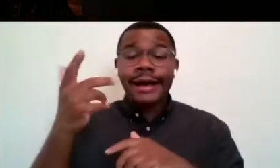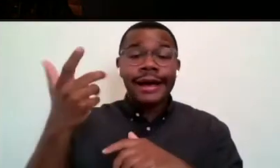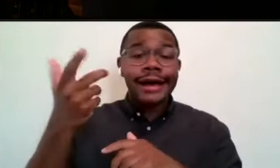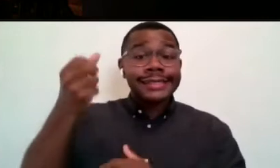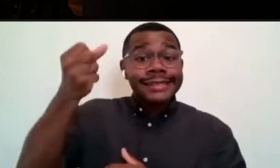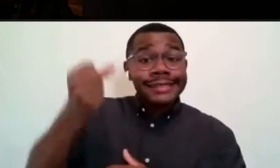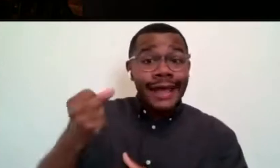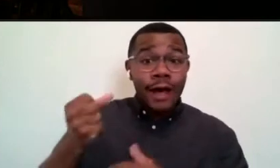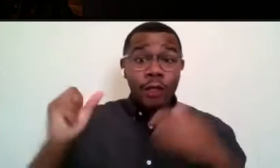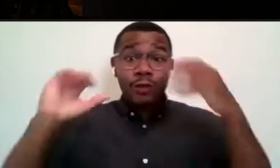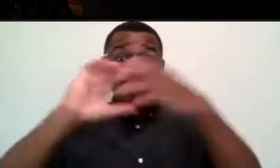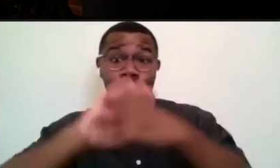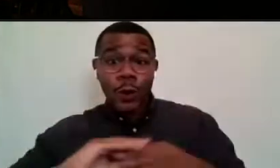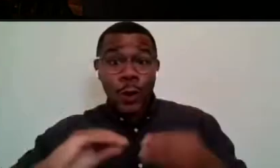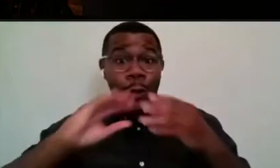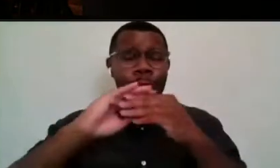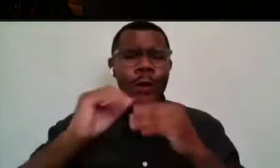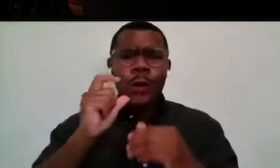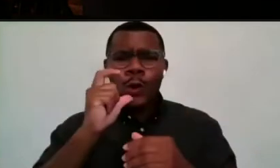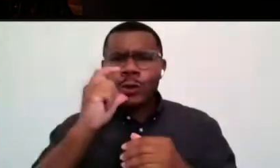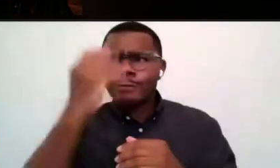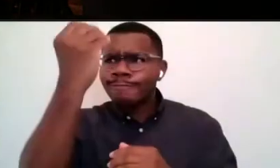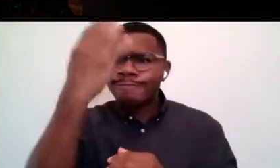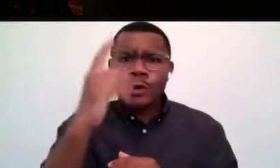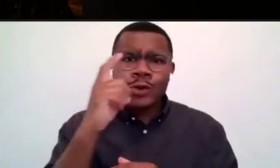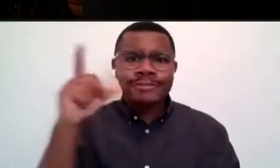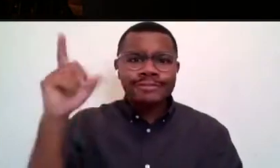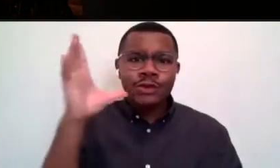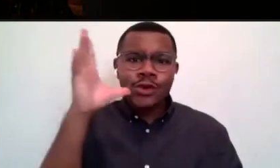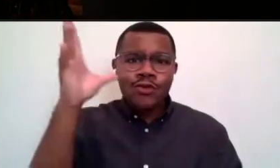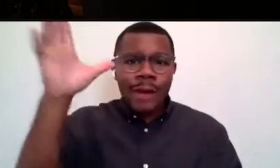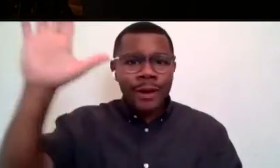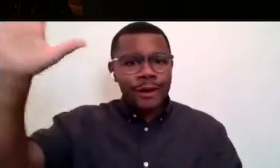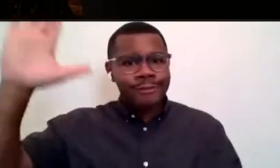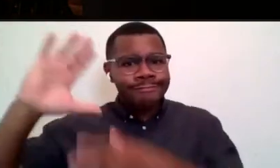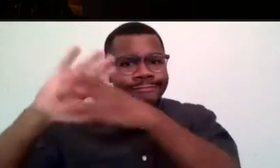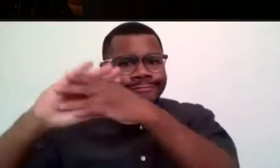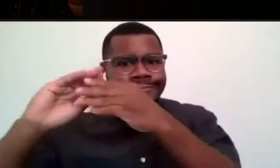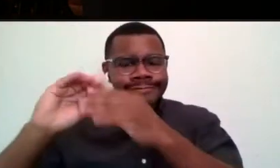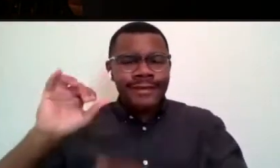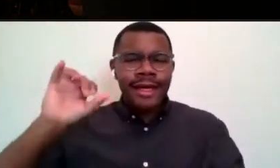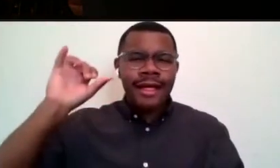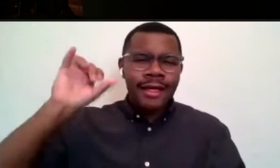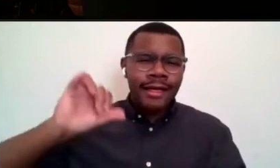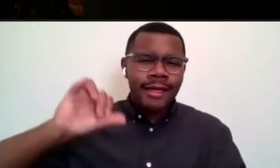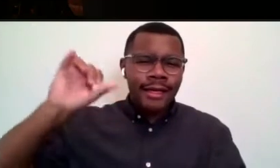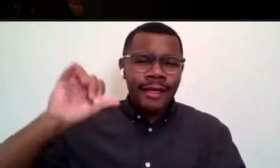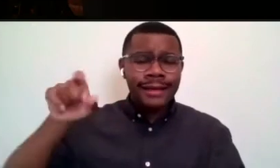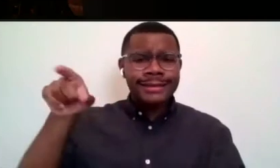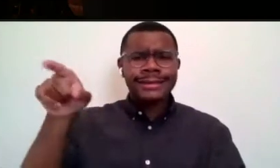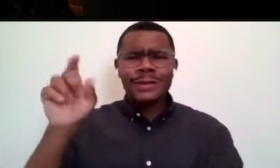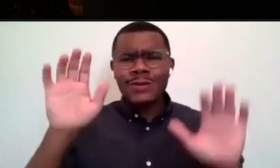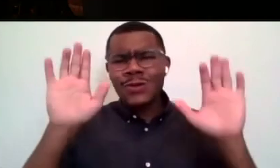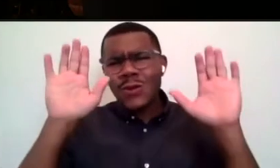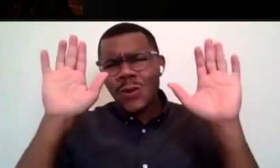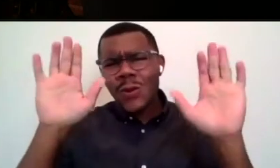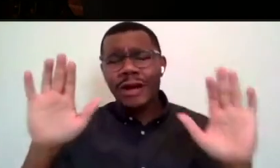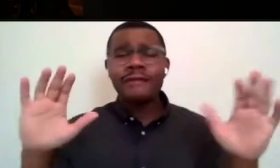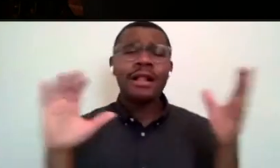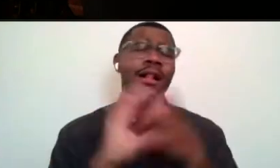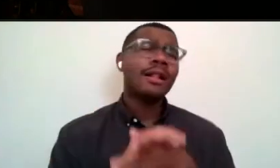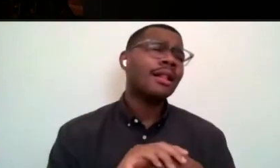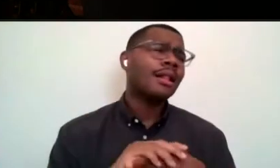my grandmother's voice and gaze, you know. Mm-hmm. And she was a wonderful, magical storyteller. She was a